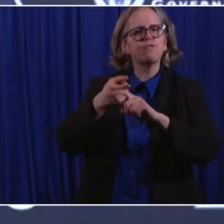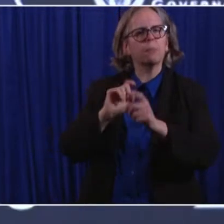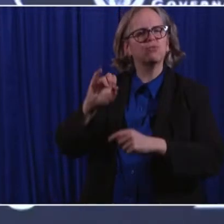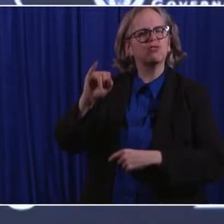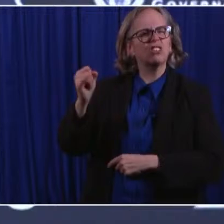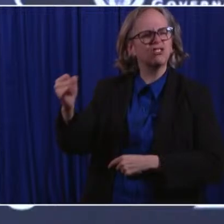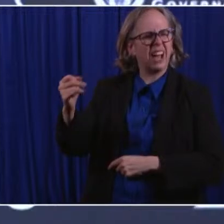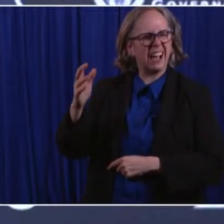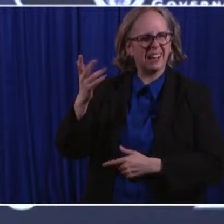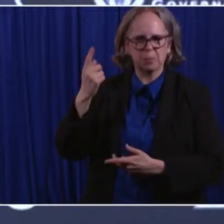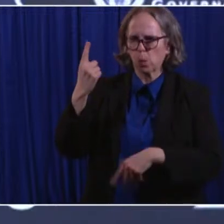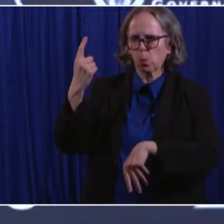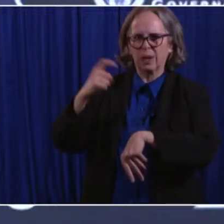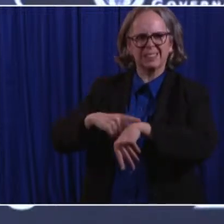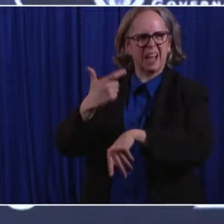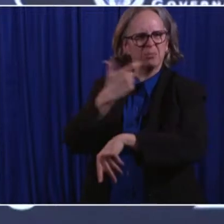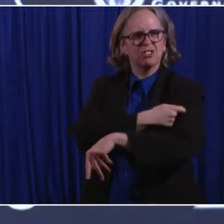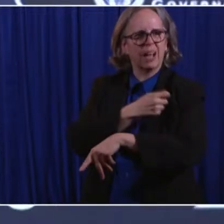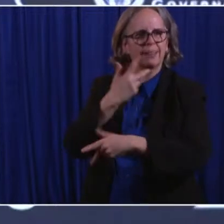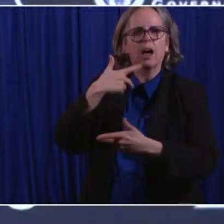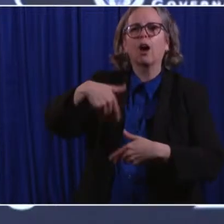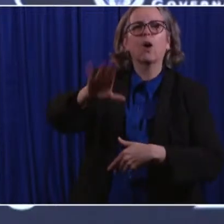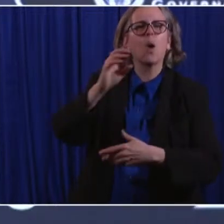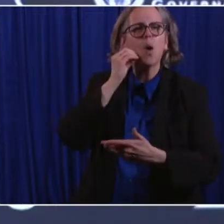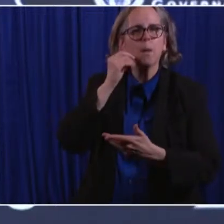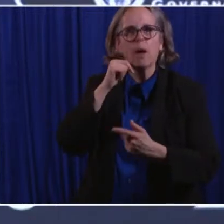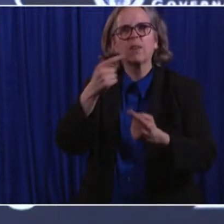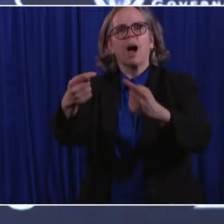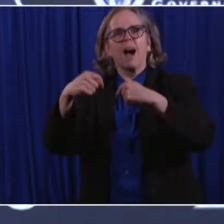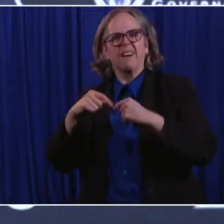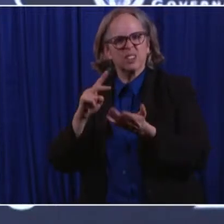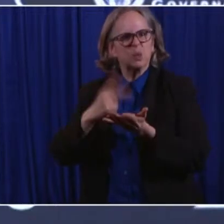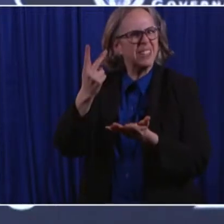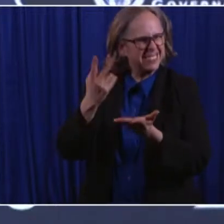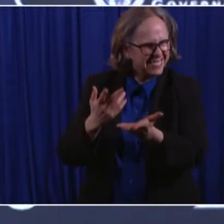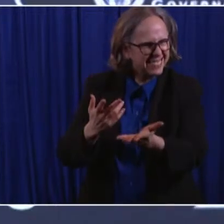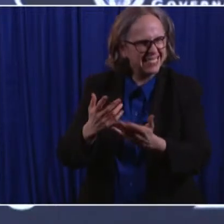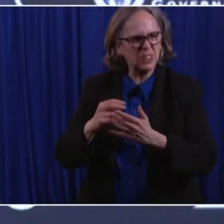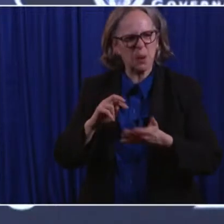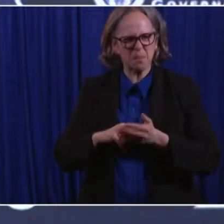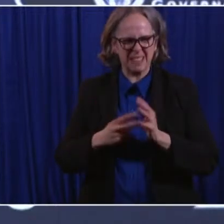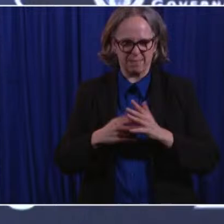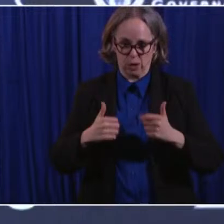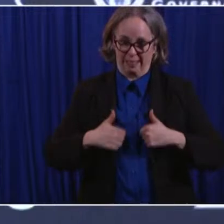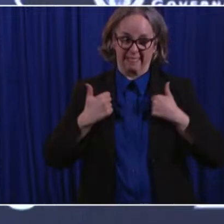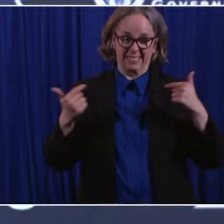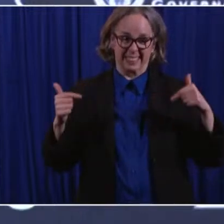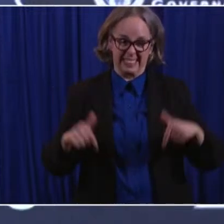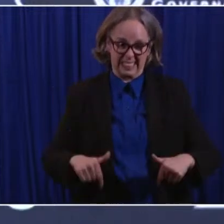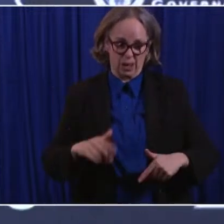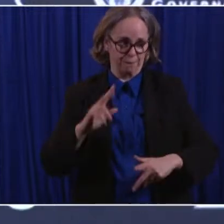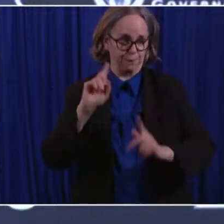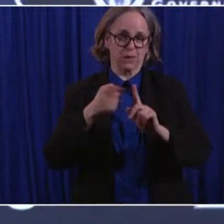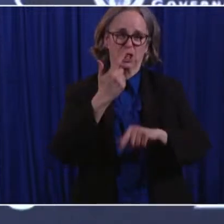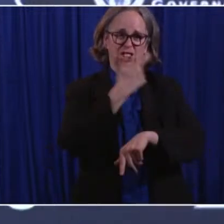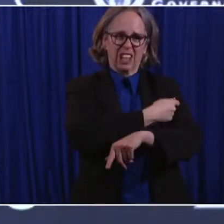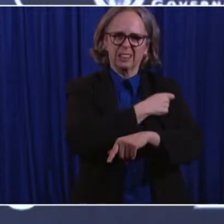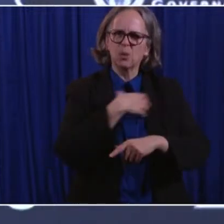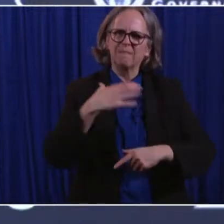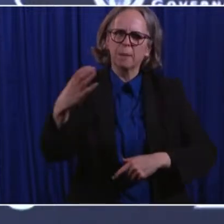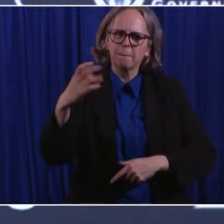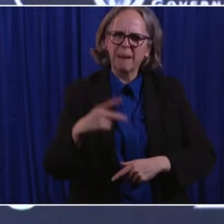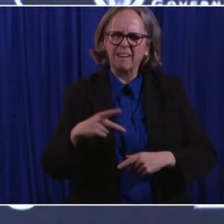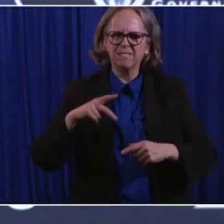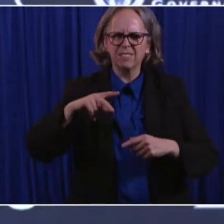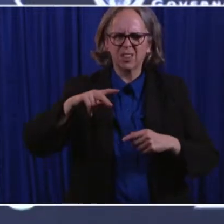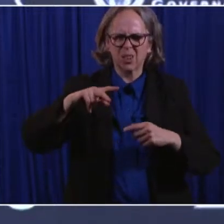And so we would be having to be on a 3-week cycle or a 4-week cycle. And, that just